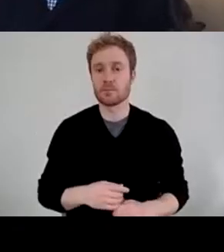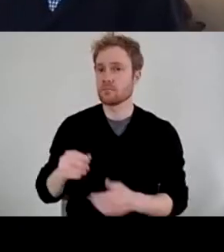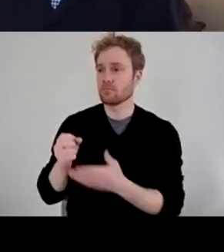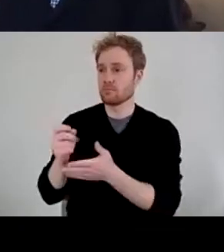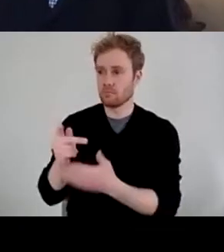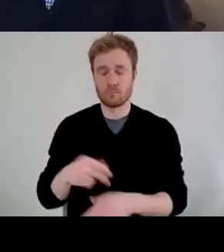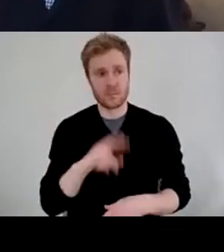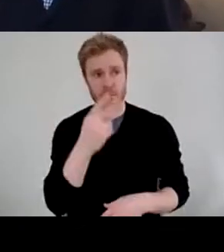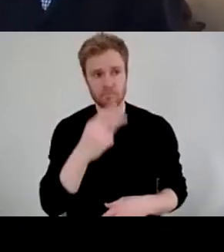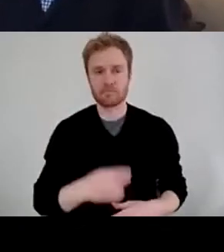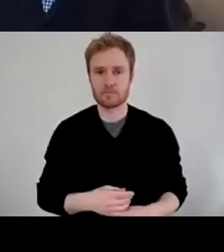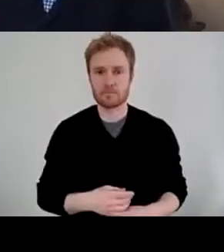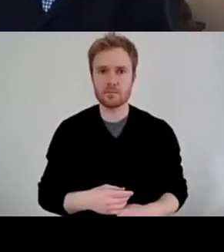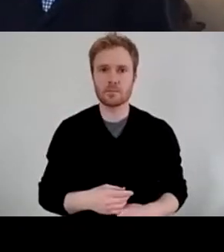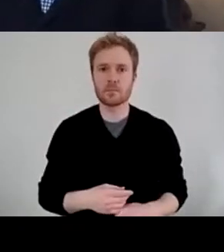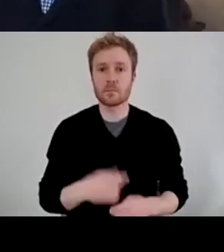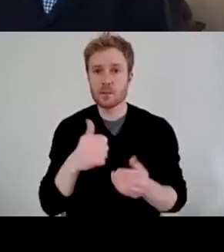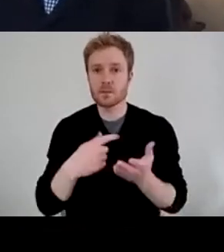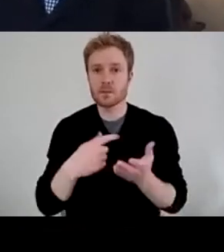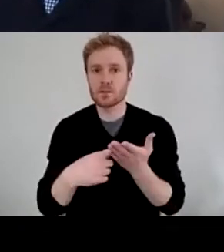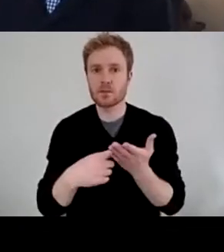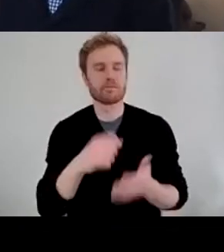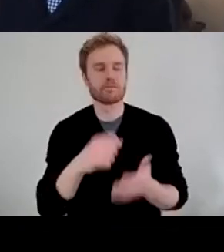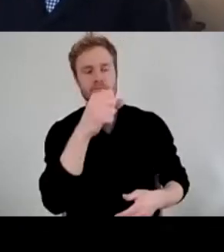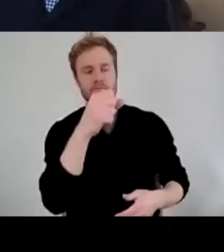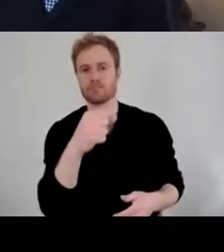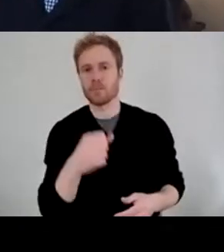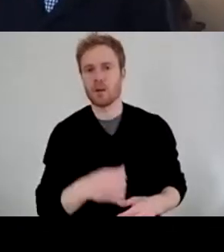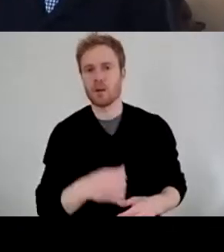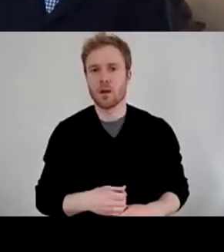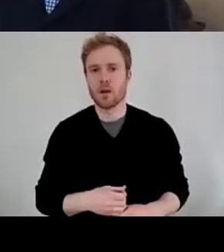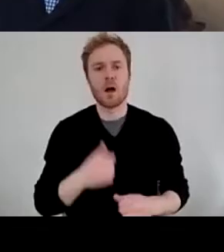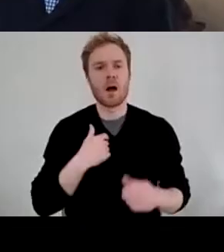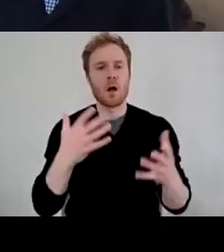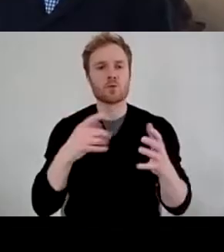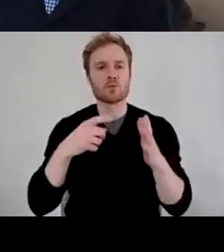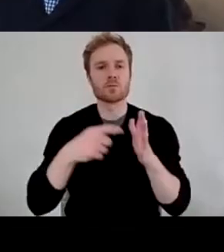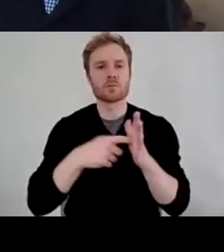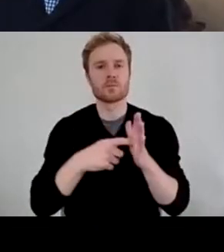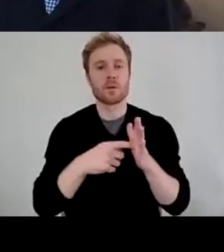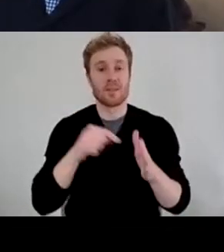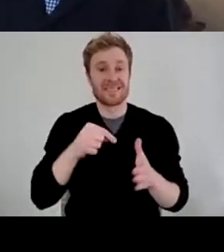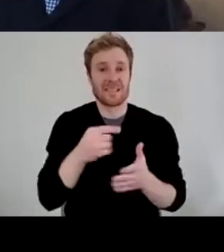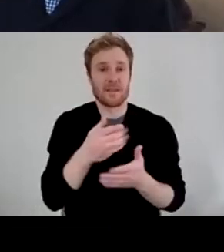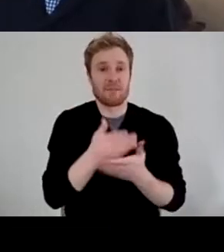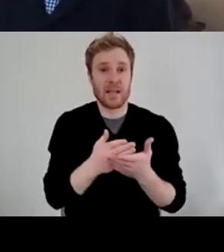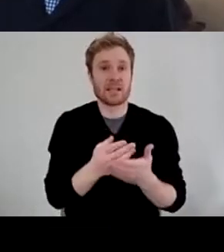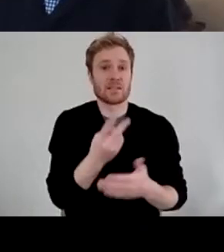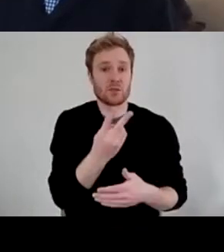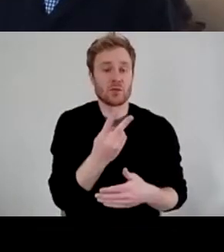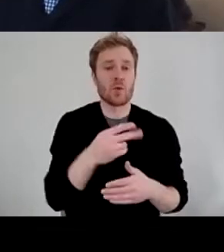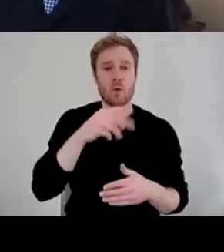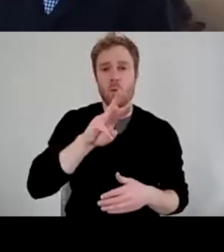Reitman Park Green Stormwater Infrastructure Phase 2, and further providing for expenditures not to